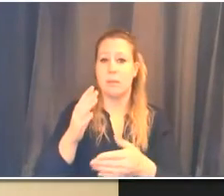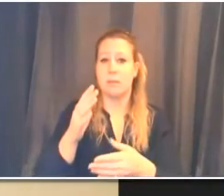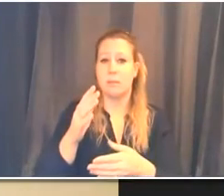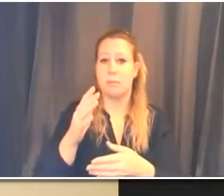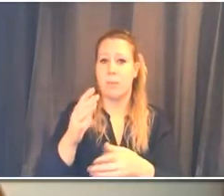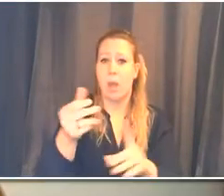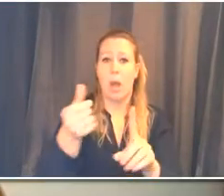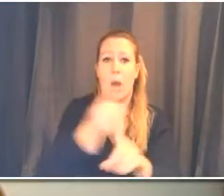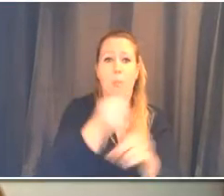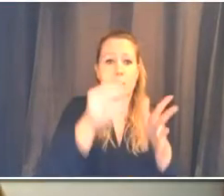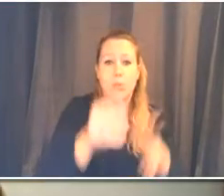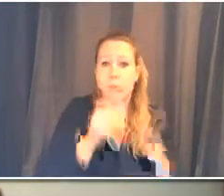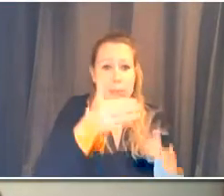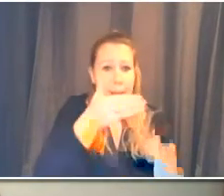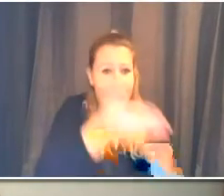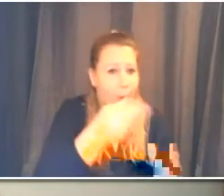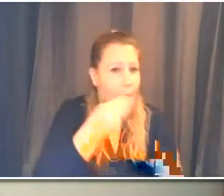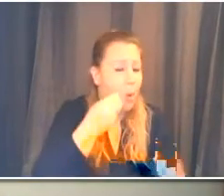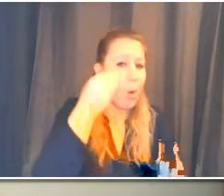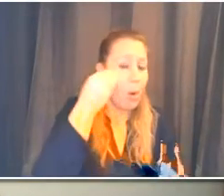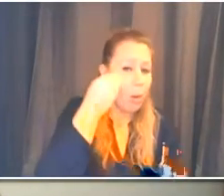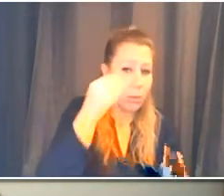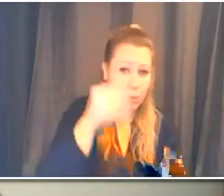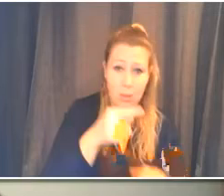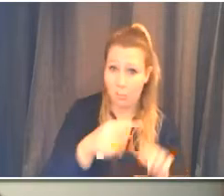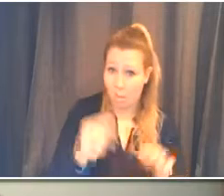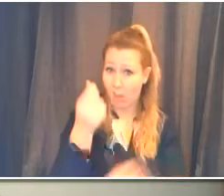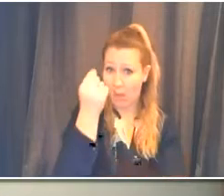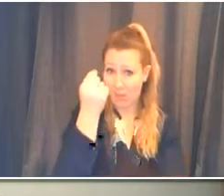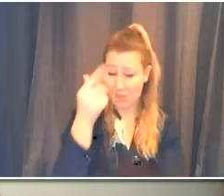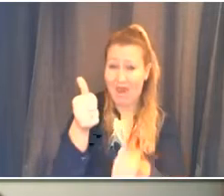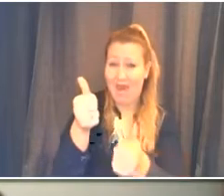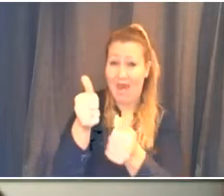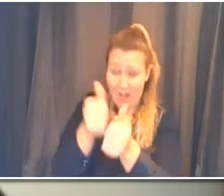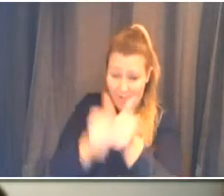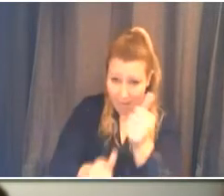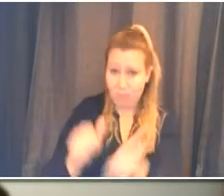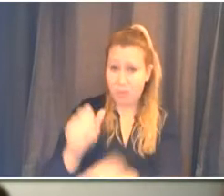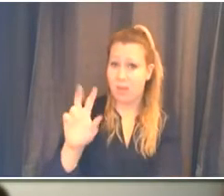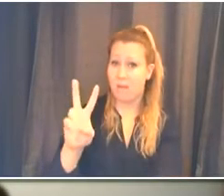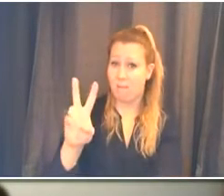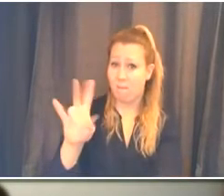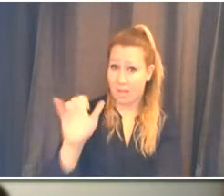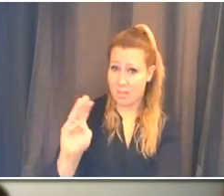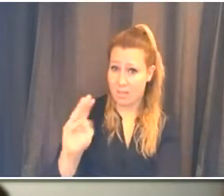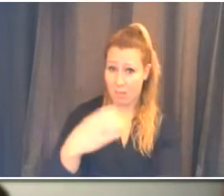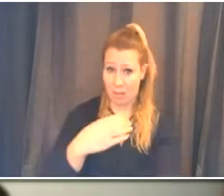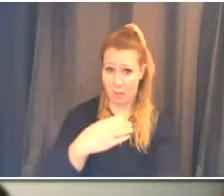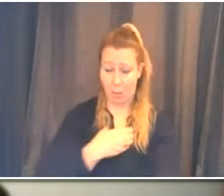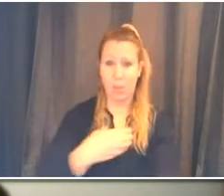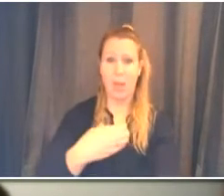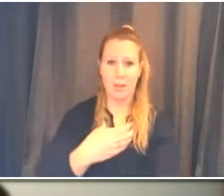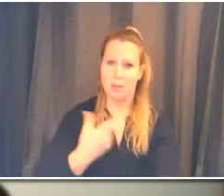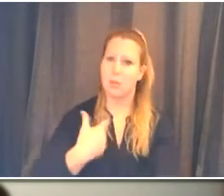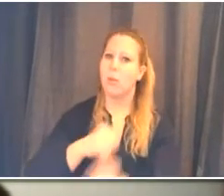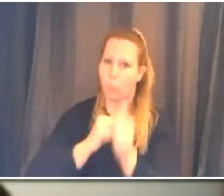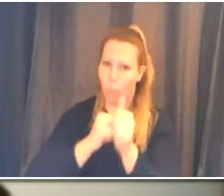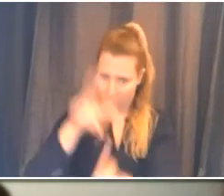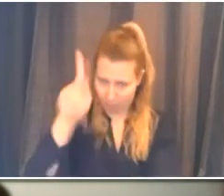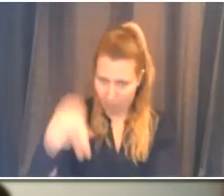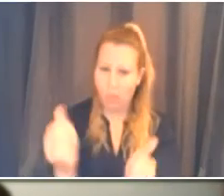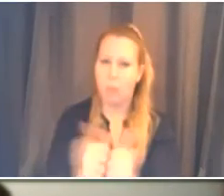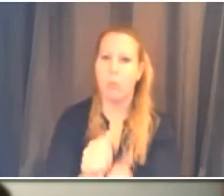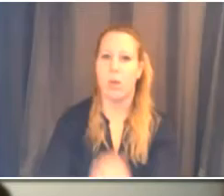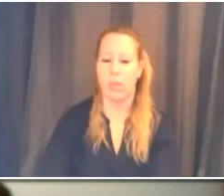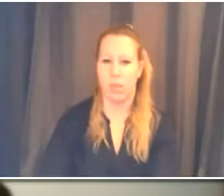not radio radio runs could also be up because during the pandemic victims did not walk into the precinct